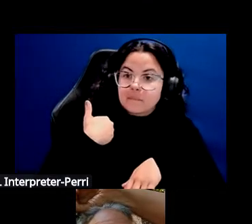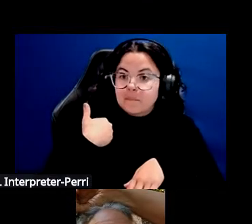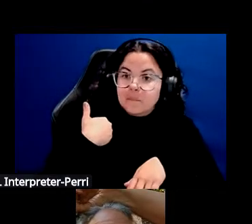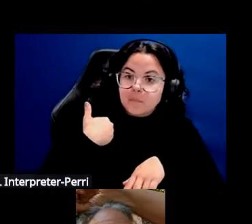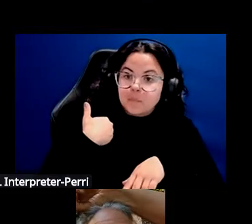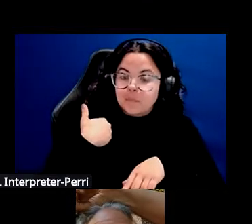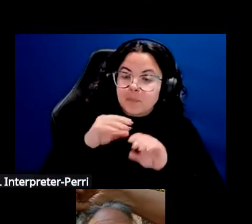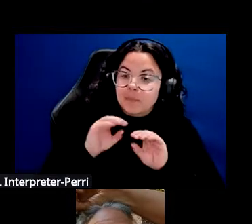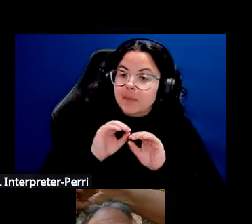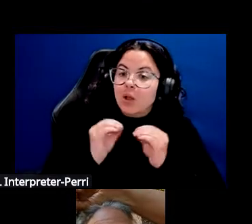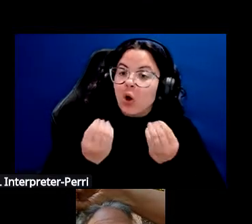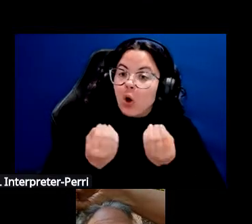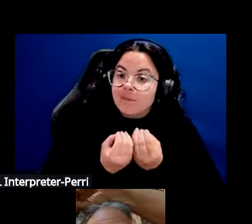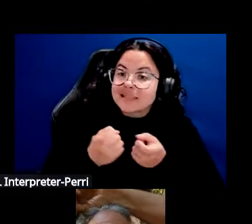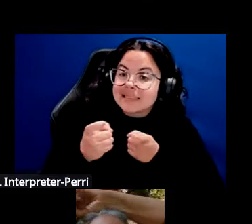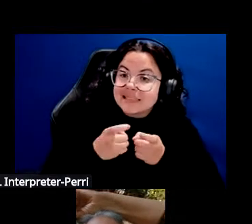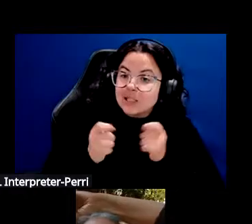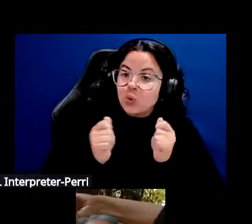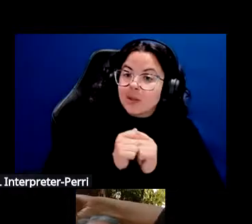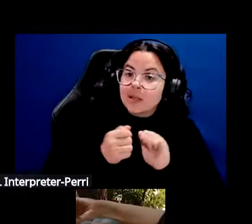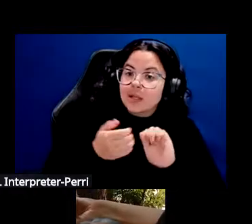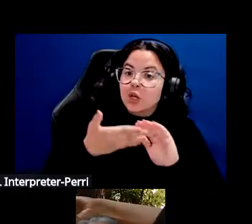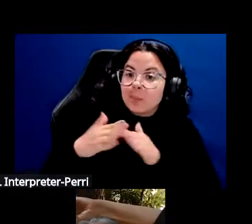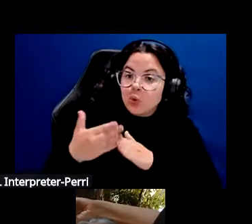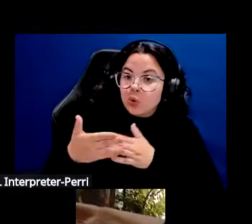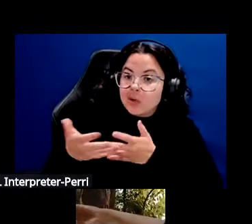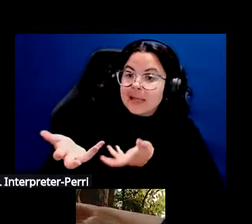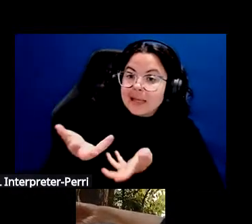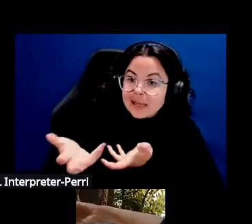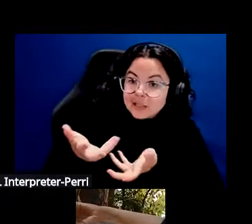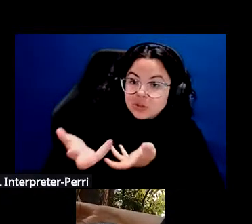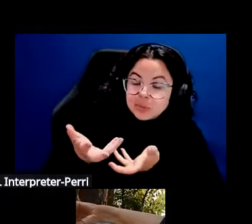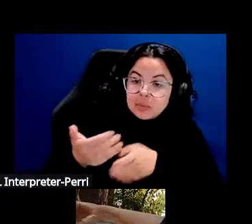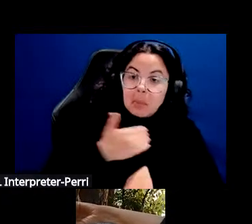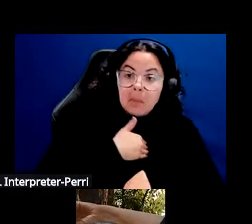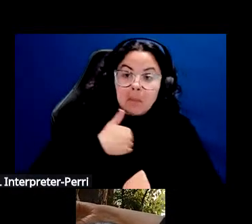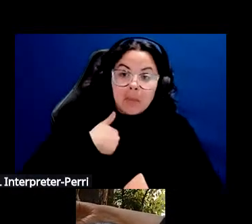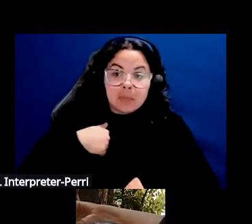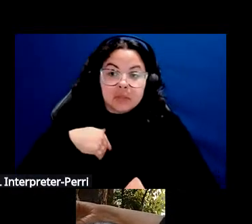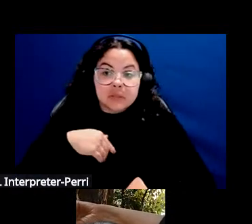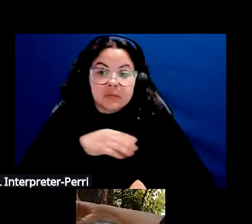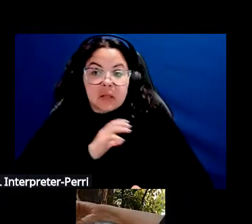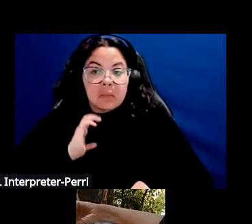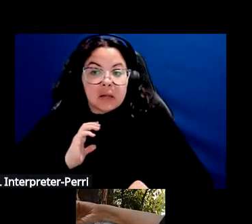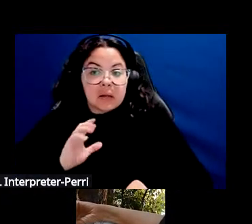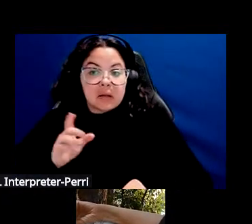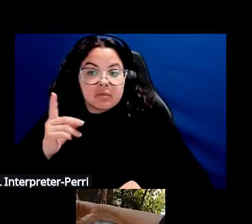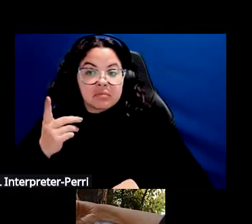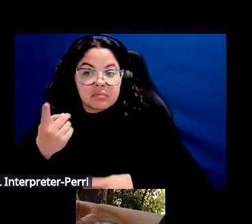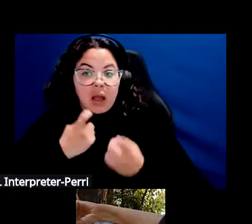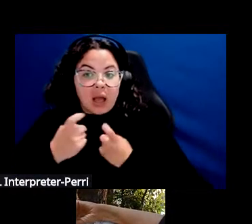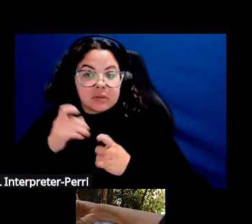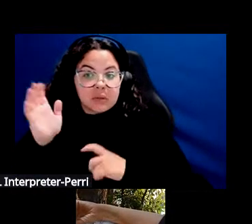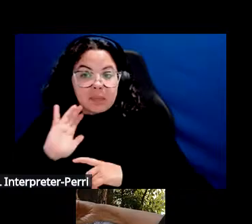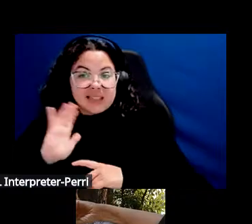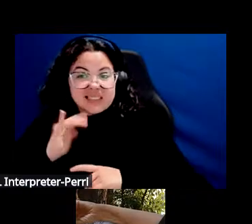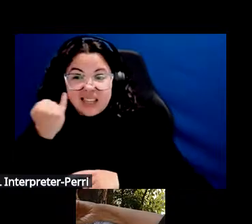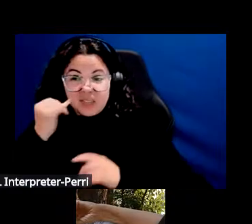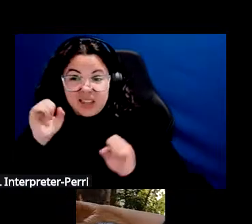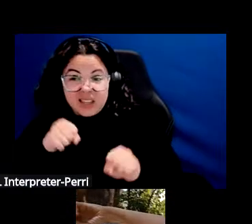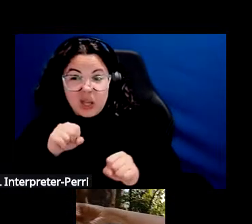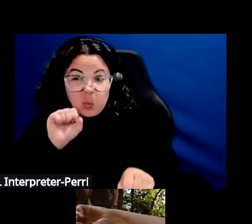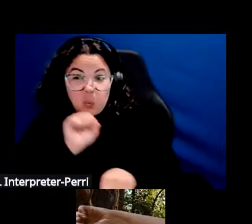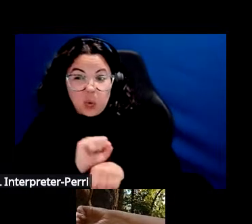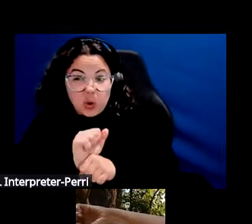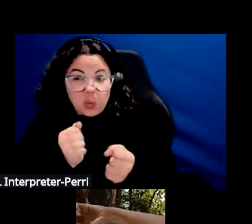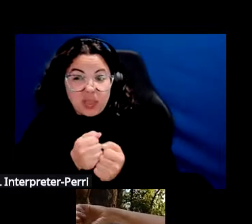office that deal with community engagement. Members of your committee have asked me in the past if there's a way to work on the site, work